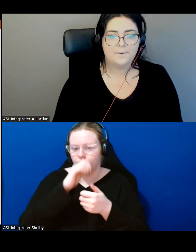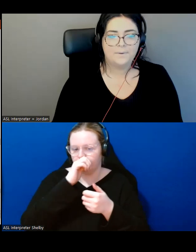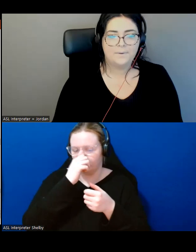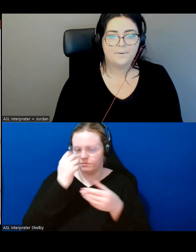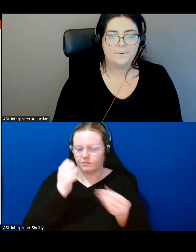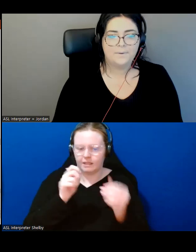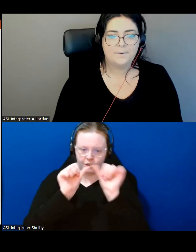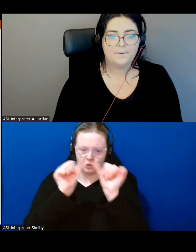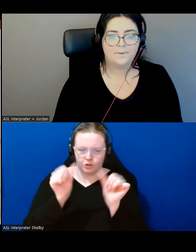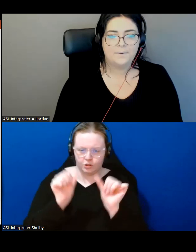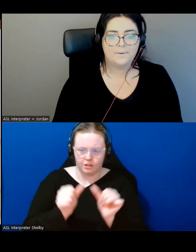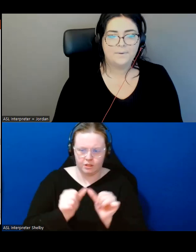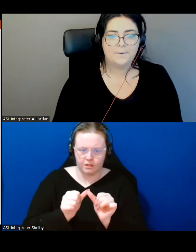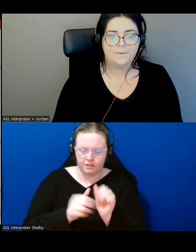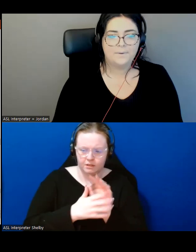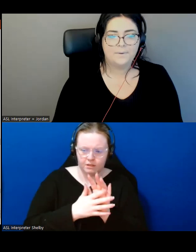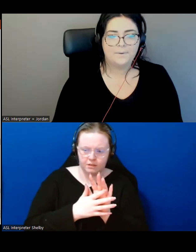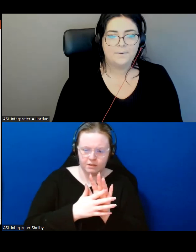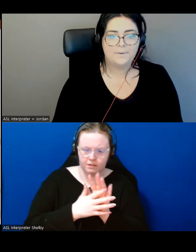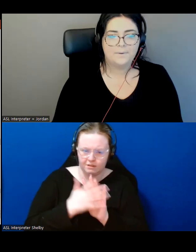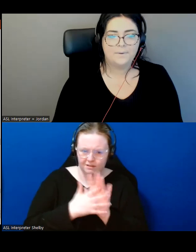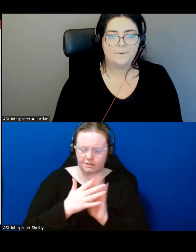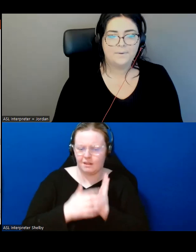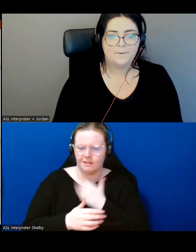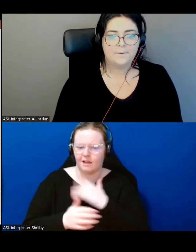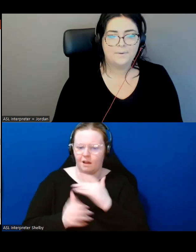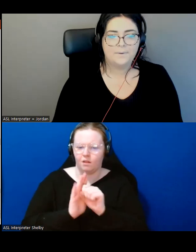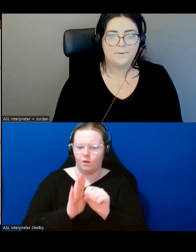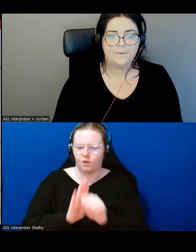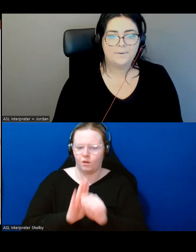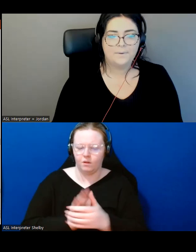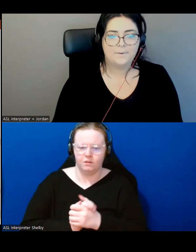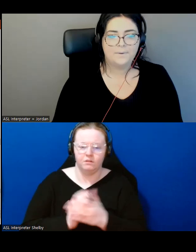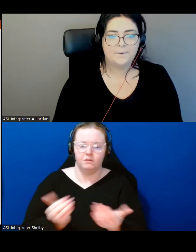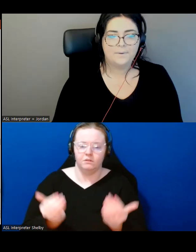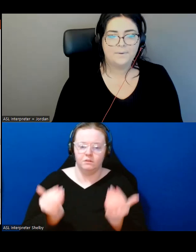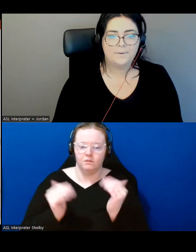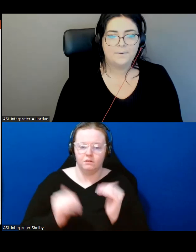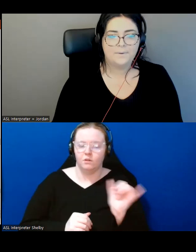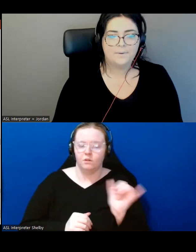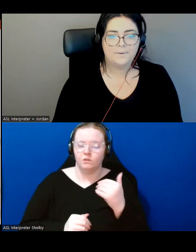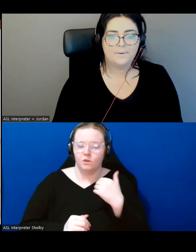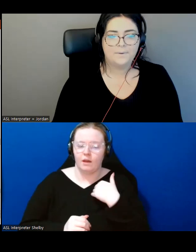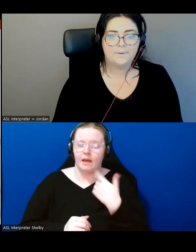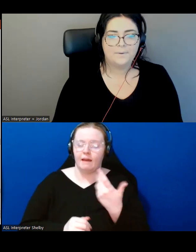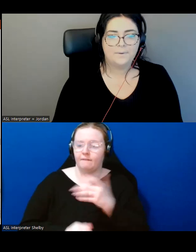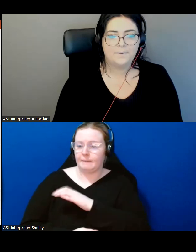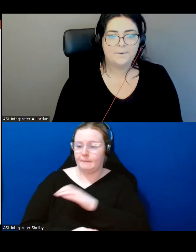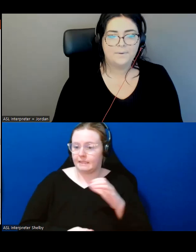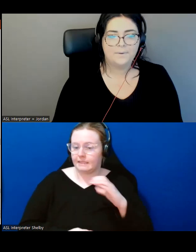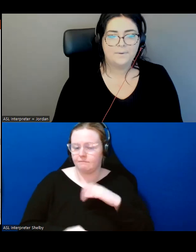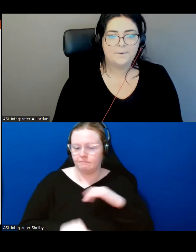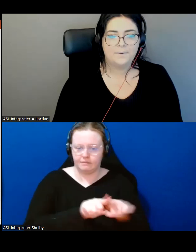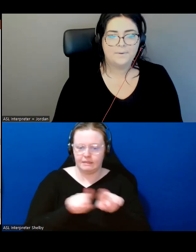little bit why we chose our coalition logo. We are also guided by a steering committee like the other coalitions,